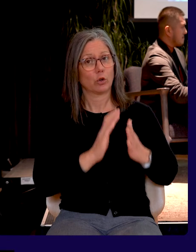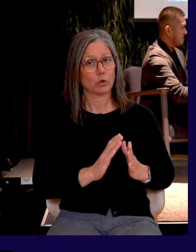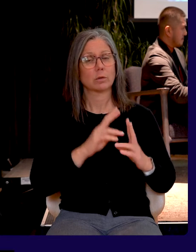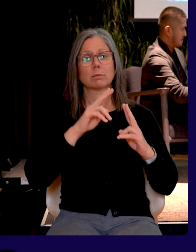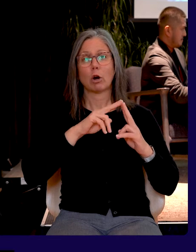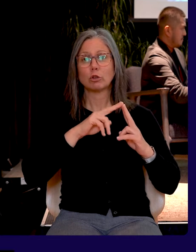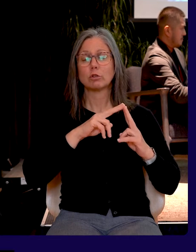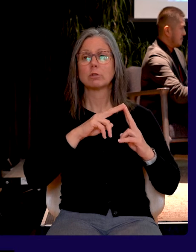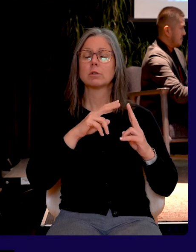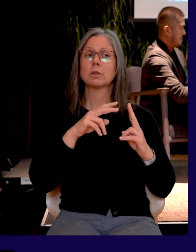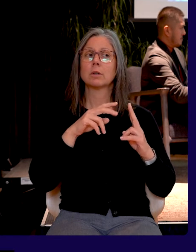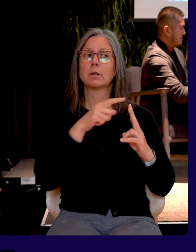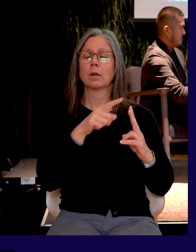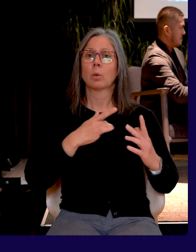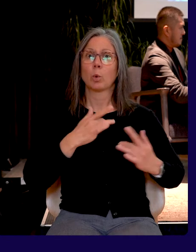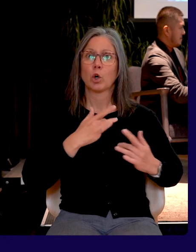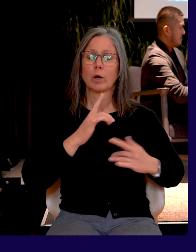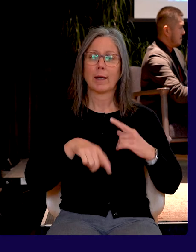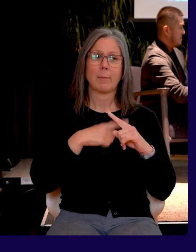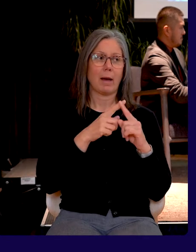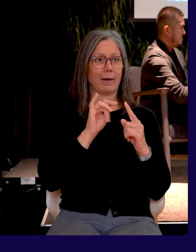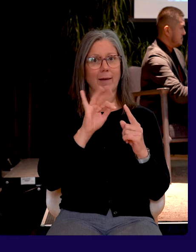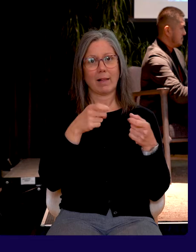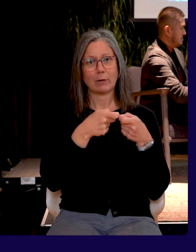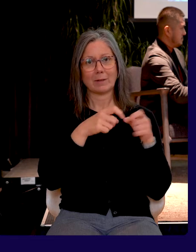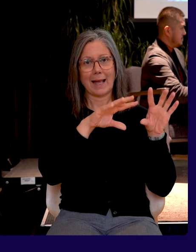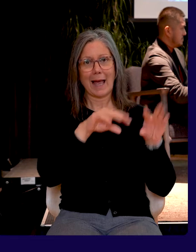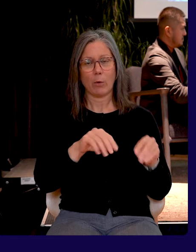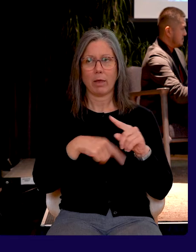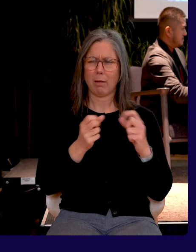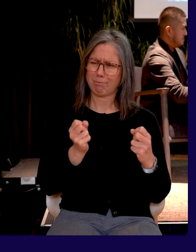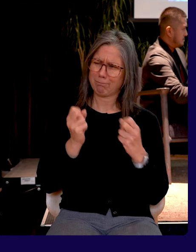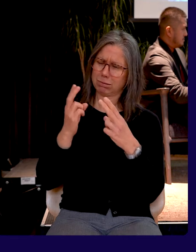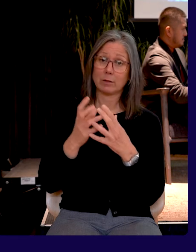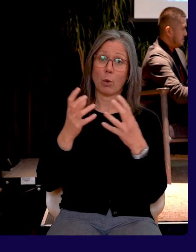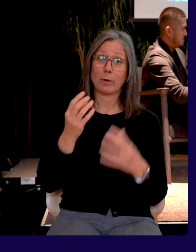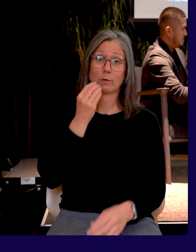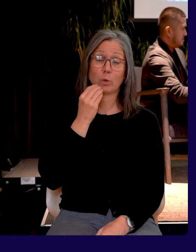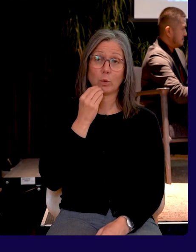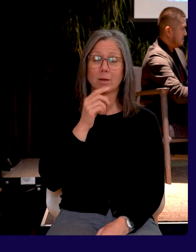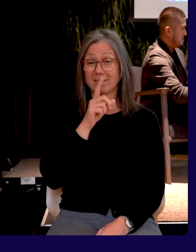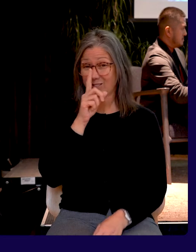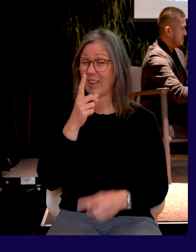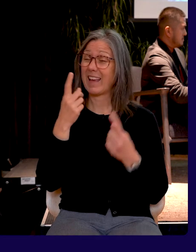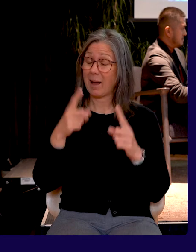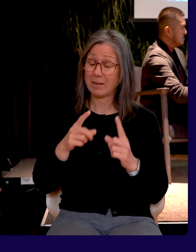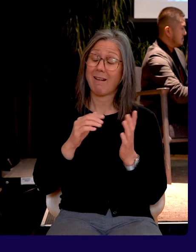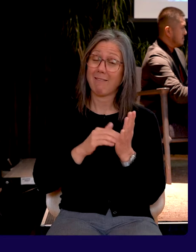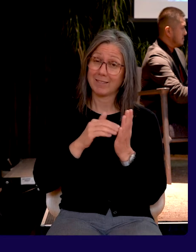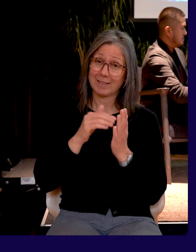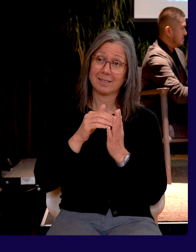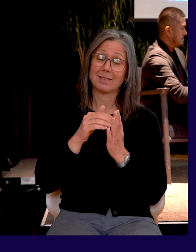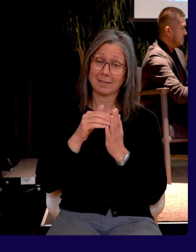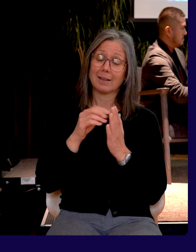partners, to have to worry about having to dispose of so much food, which actually happens quite often, can happen